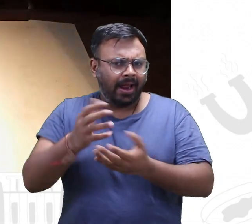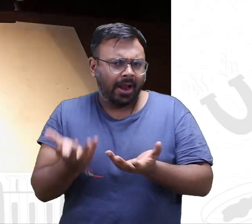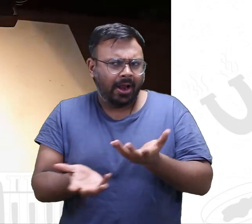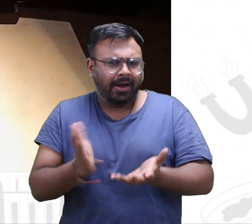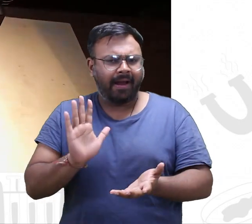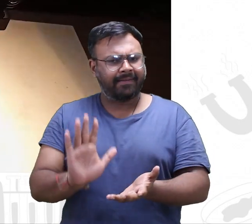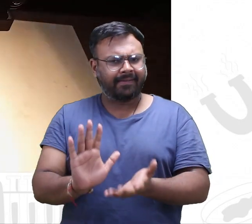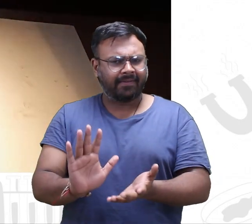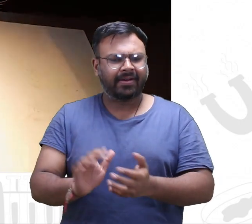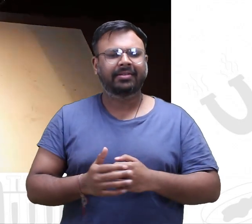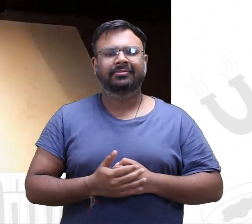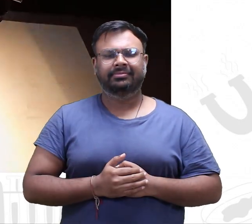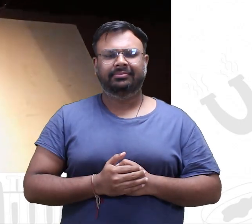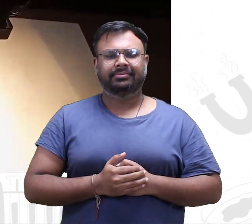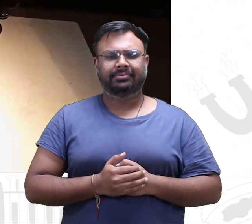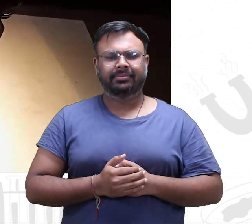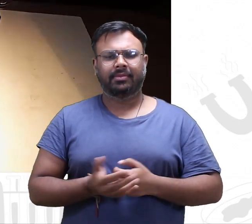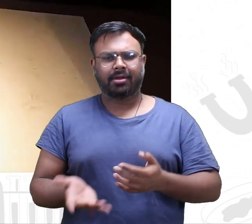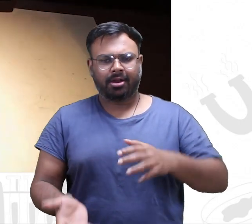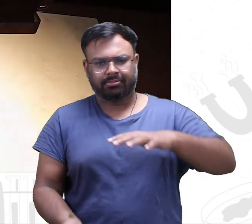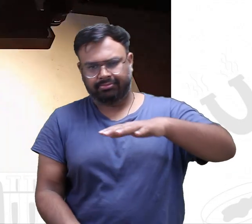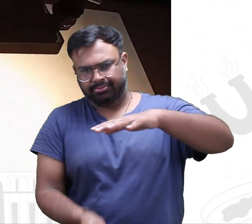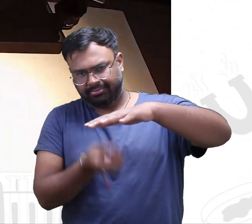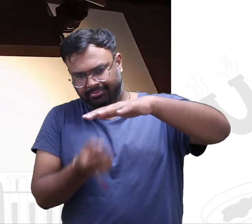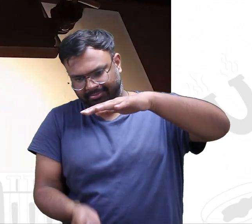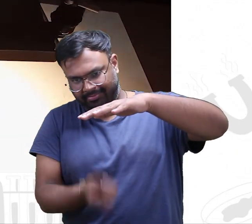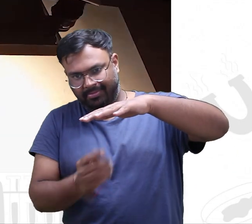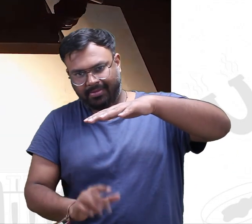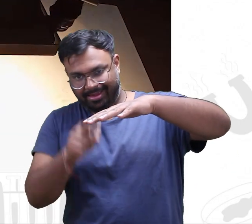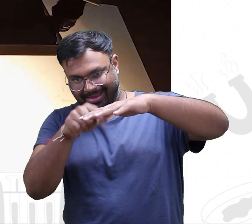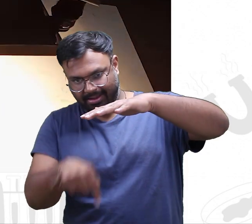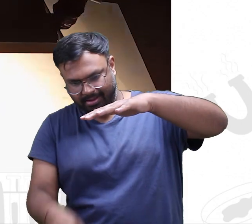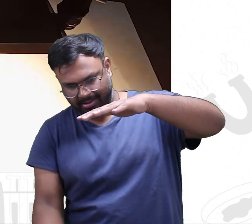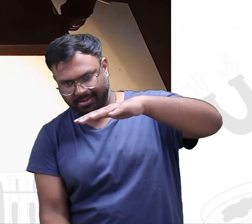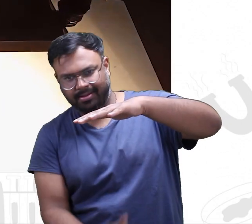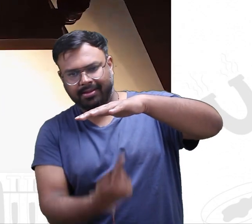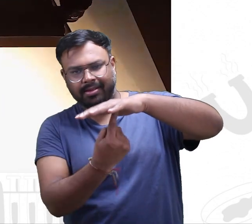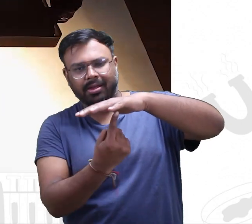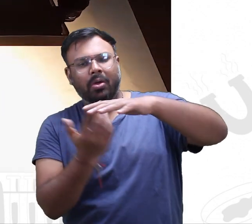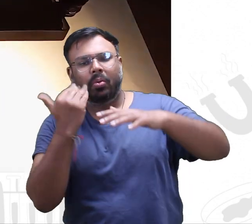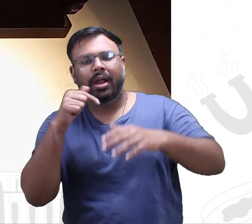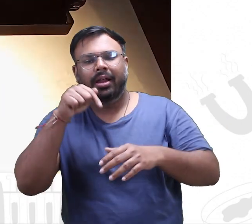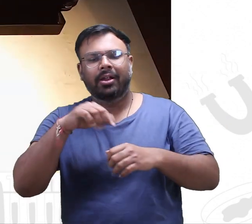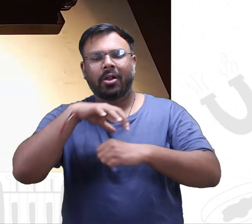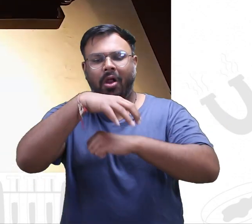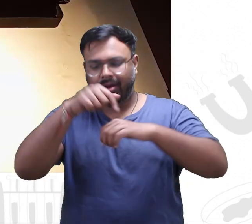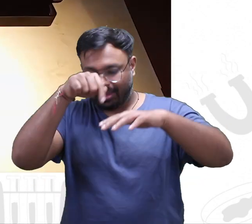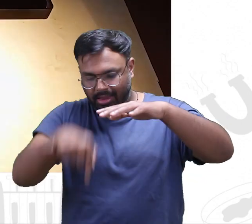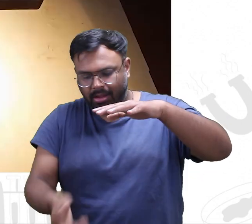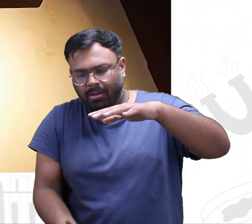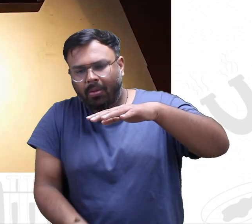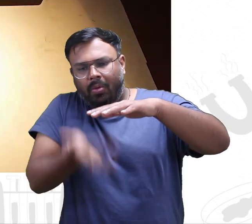bulb becomes hot and moves upward as the air becomes less dense. So